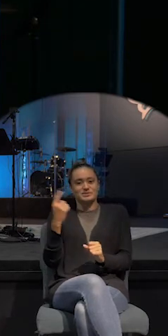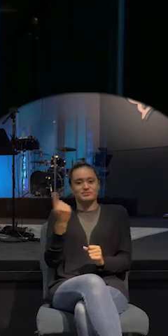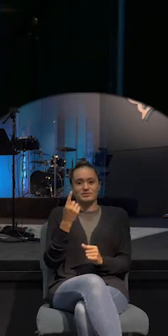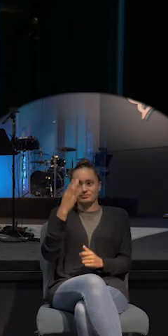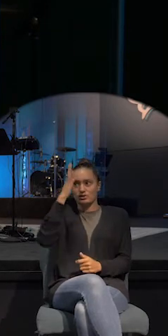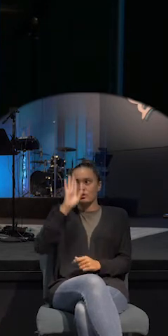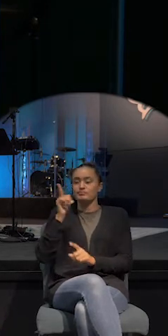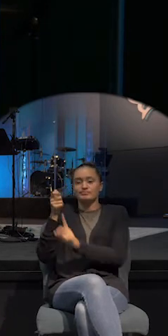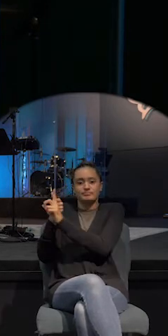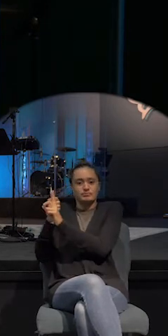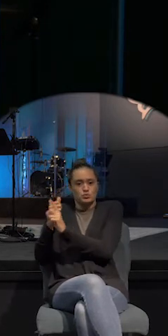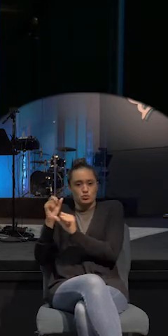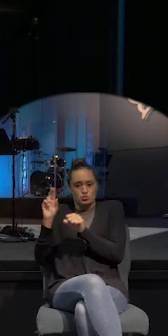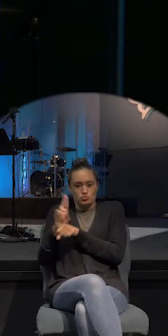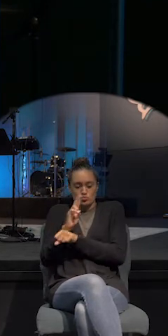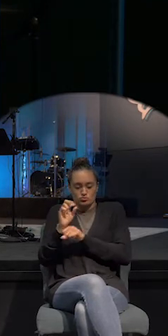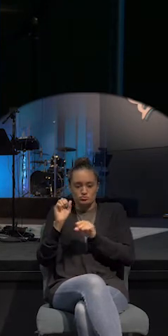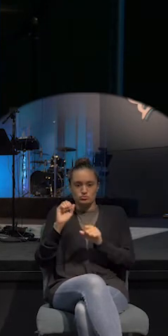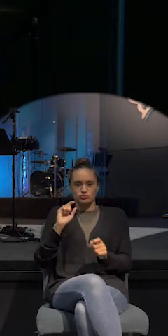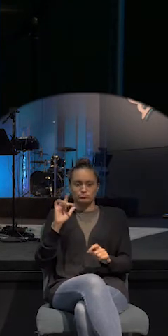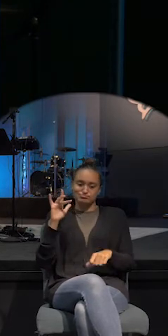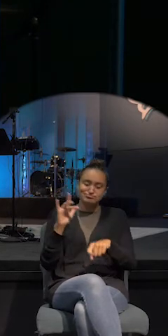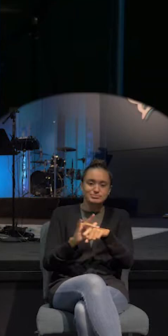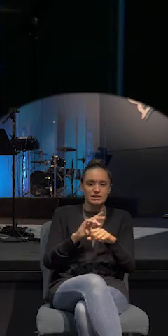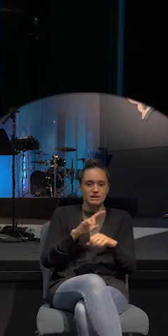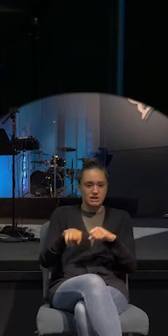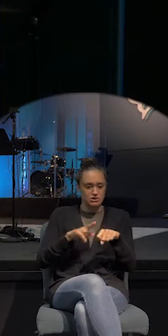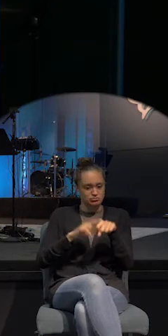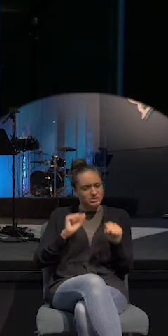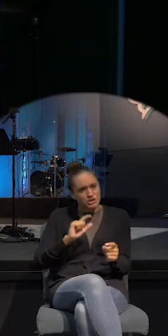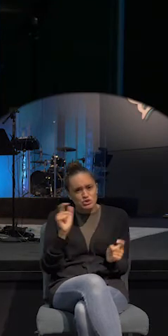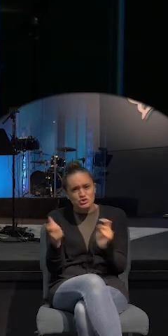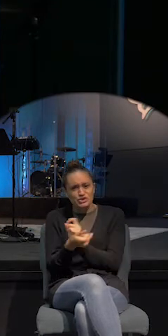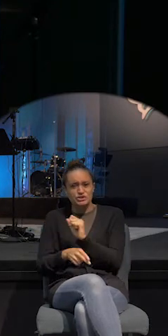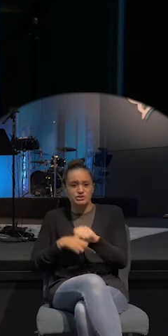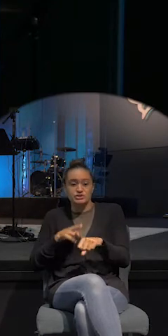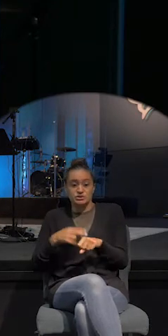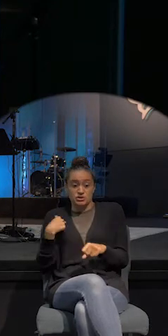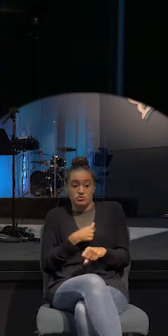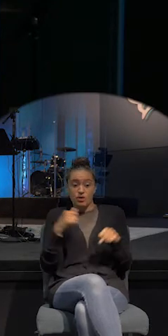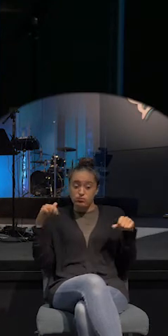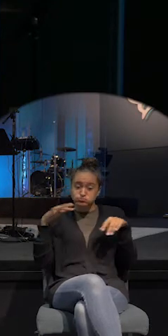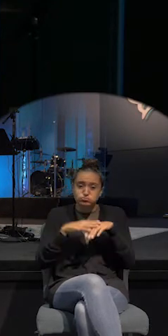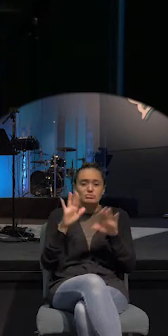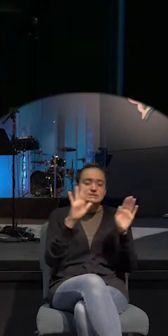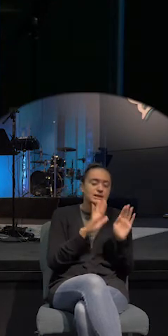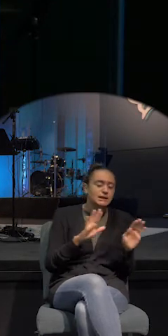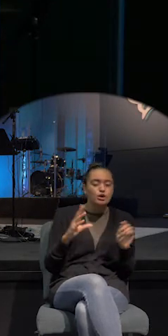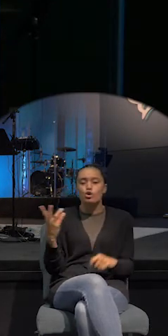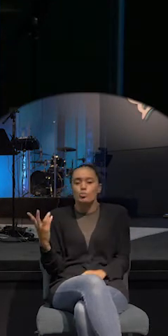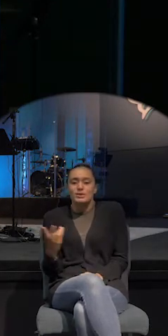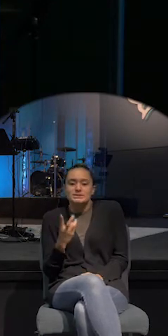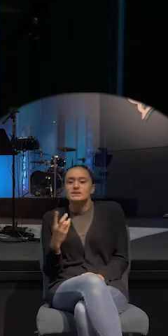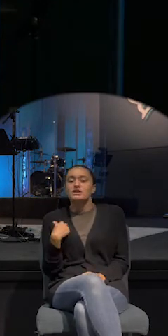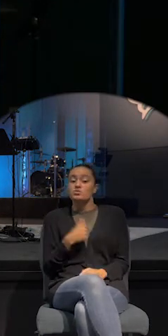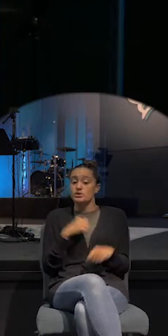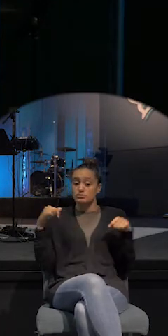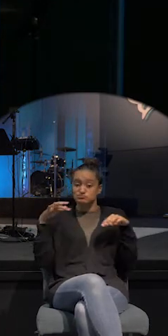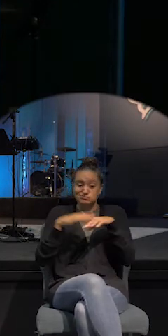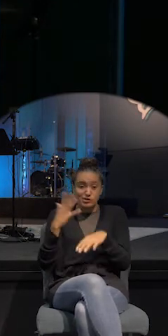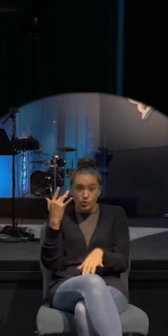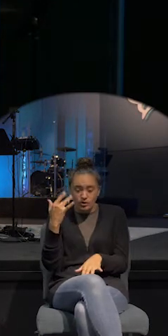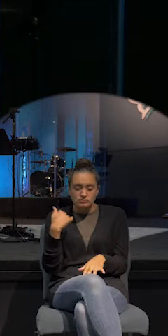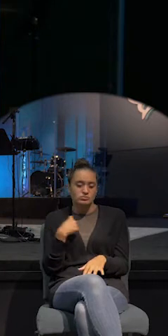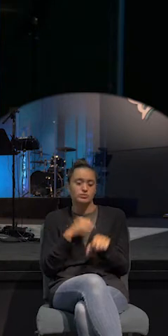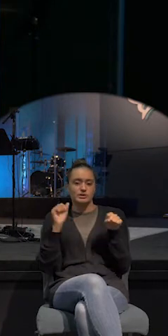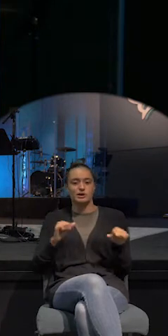reach a nation. That's what will change nations. And so when we gather together on a Sunday or a Wednesday, we gather together so that we